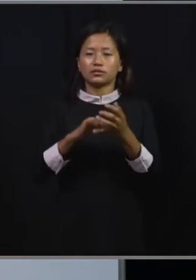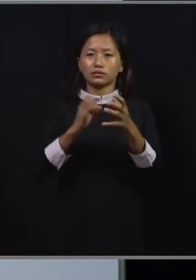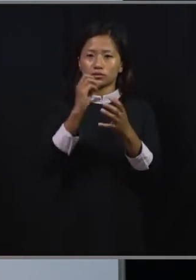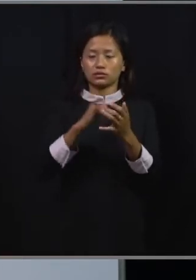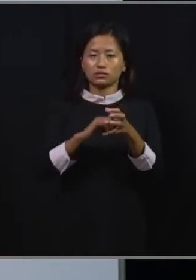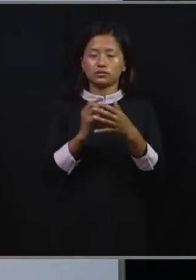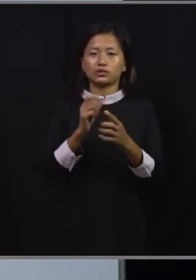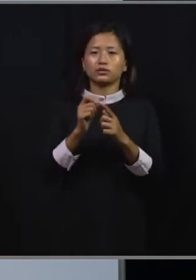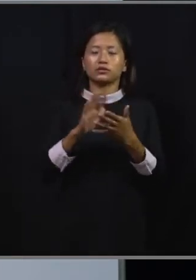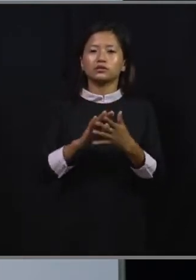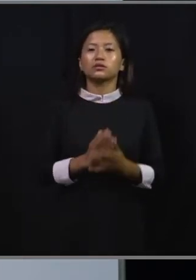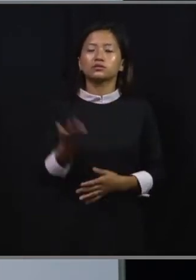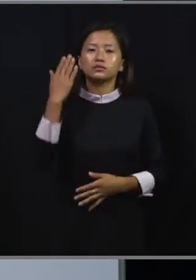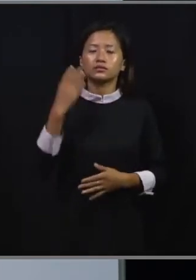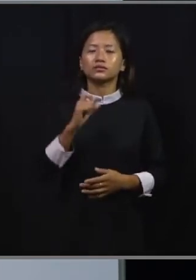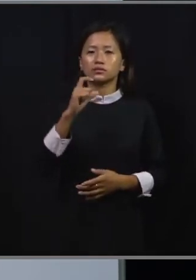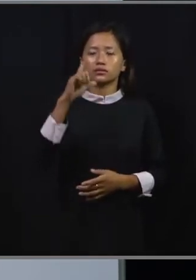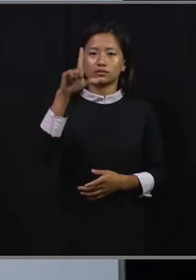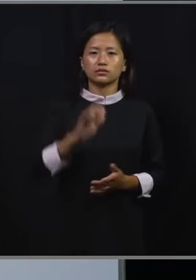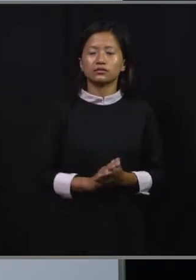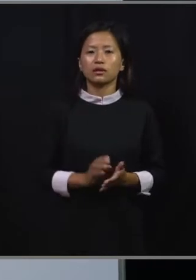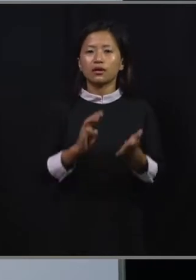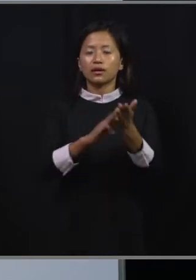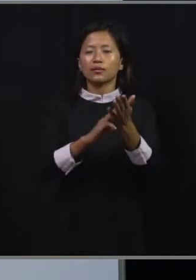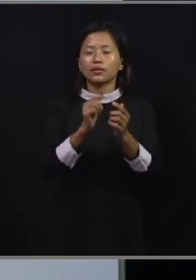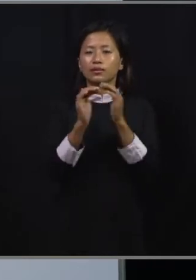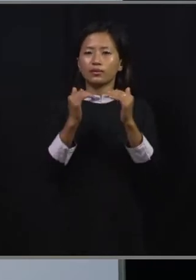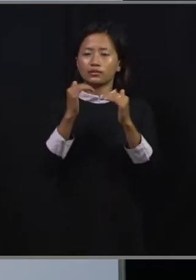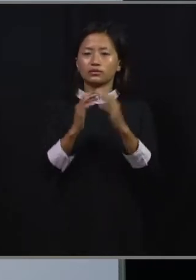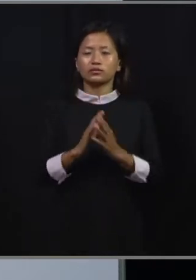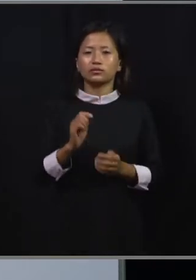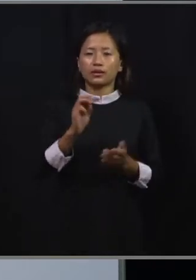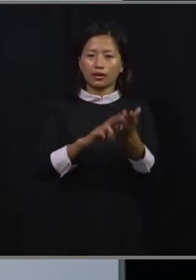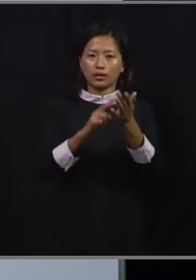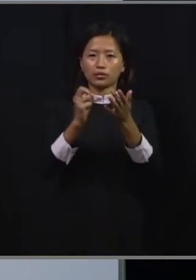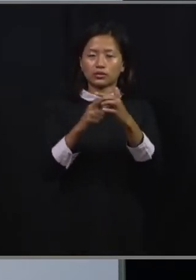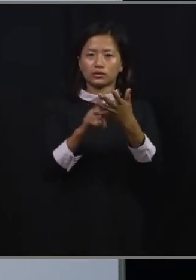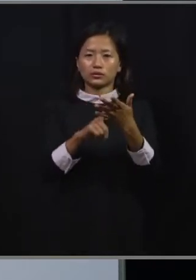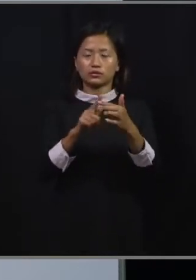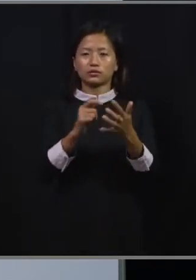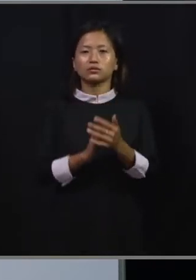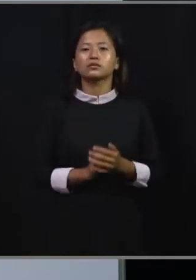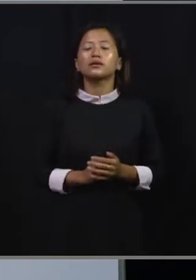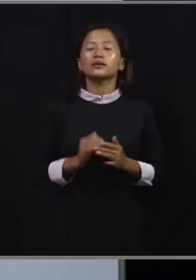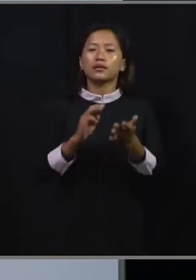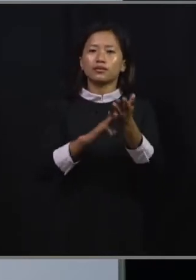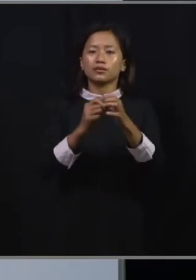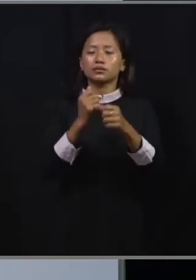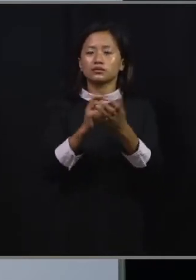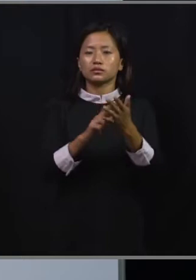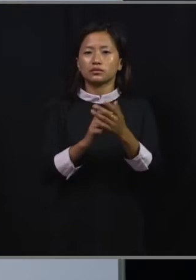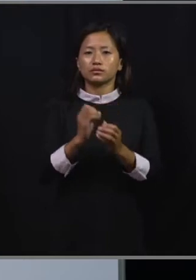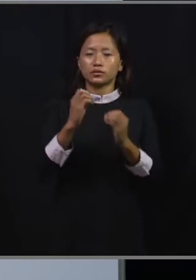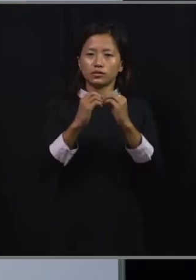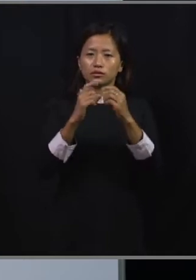previous class. Okay, we have already derived till m equal to m naught. M naught represents the magnification for objective,